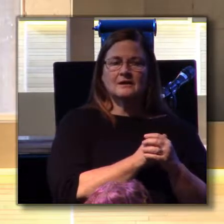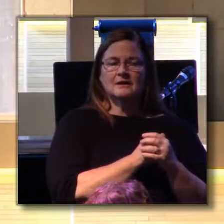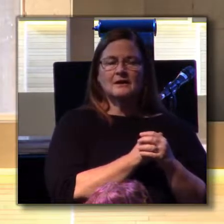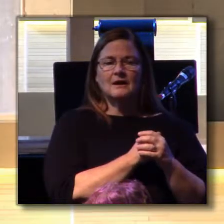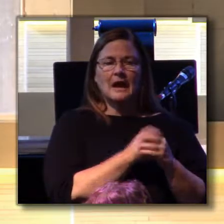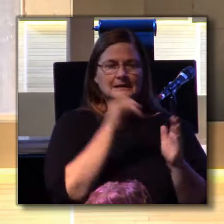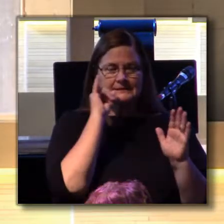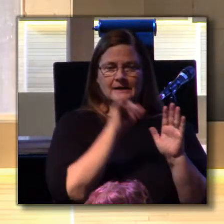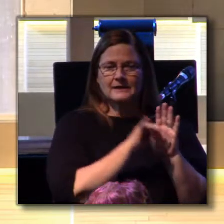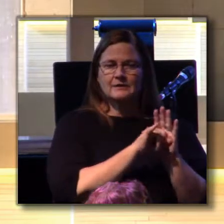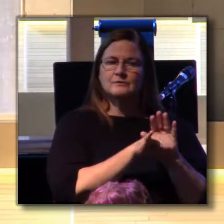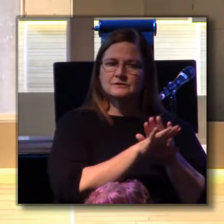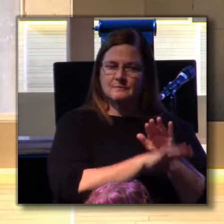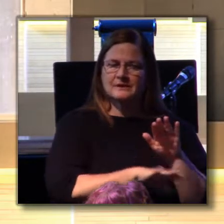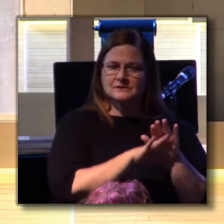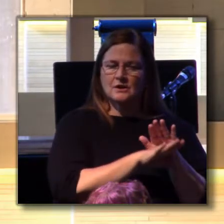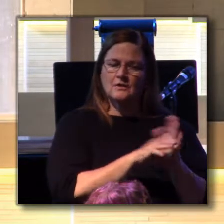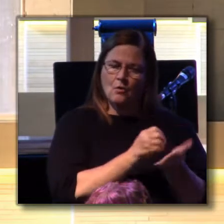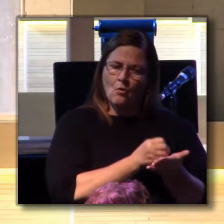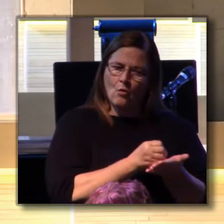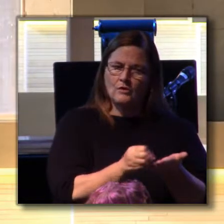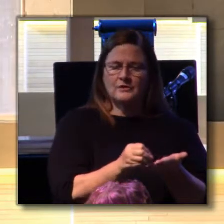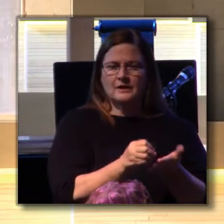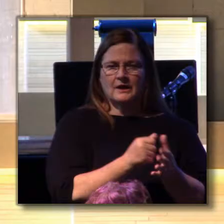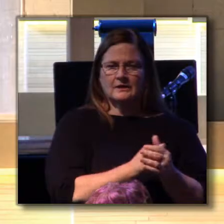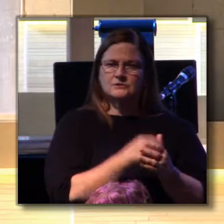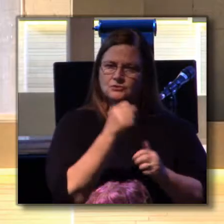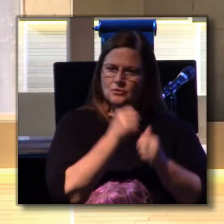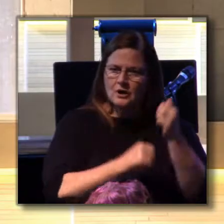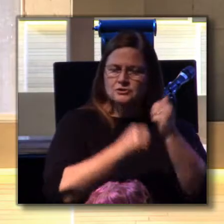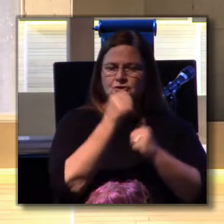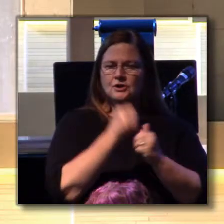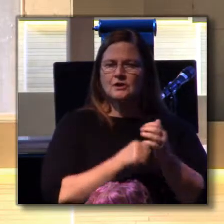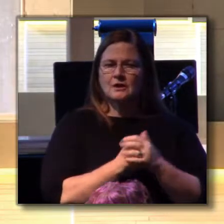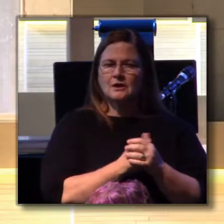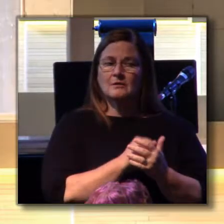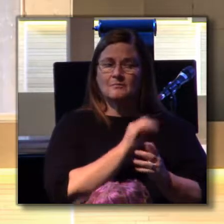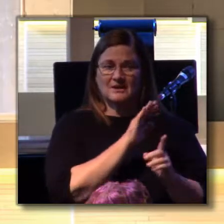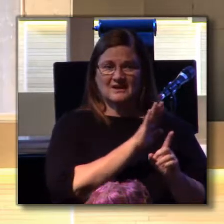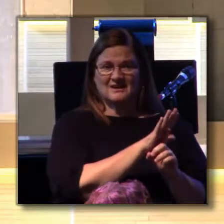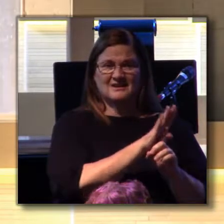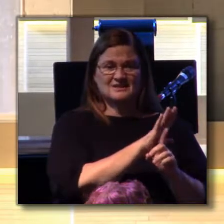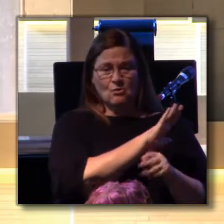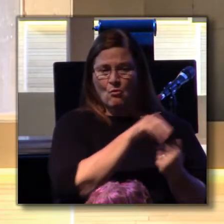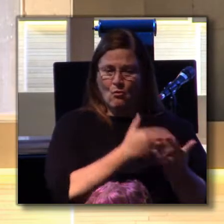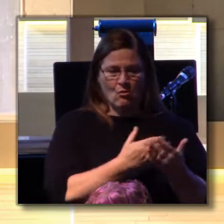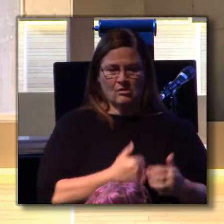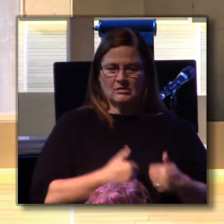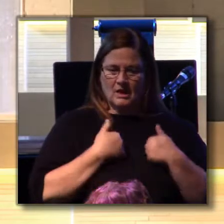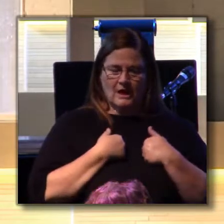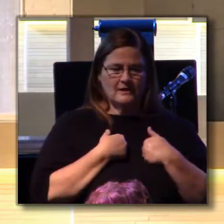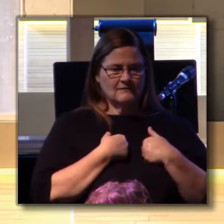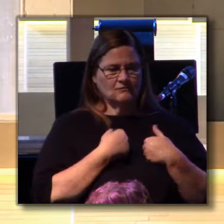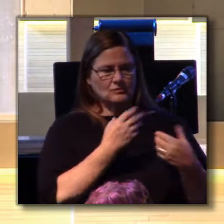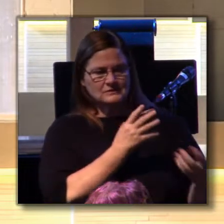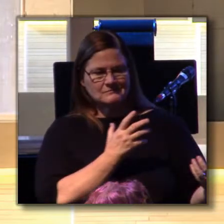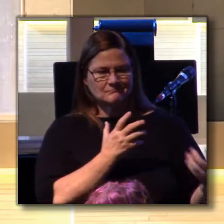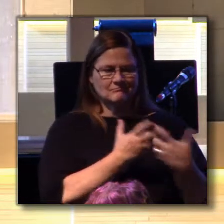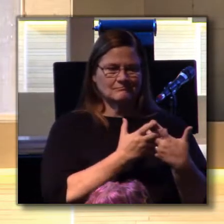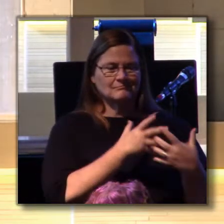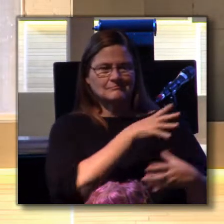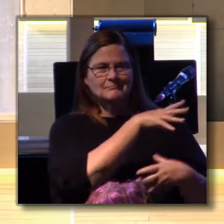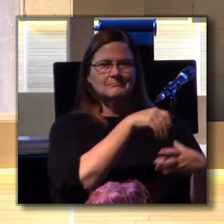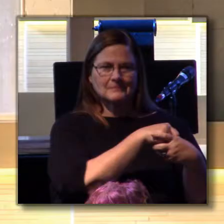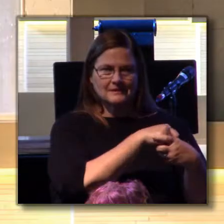raised, but that his entire life was rooted in that community. And that to come to faith